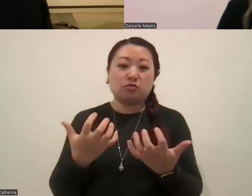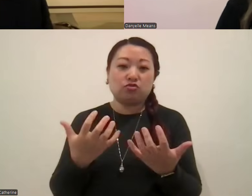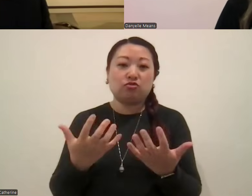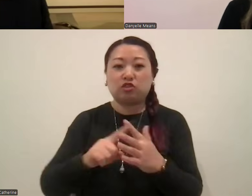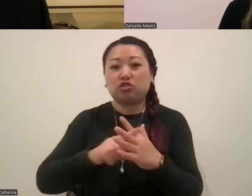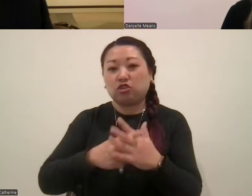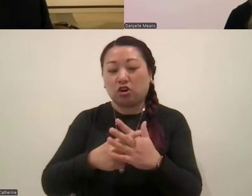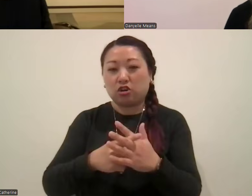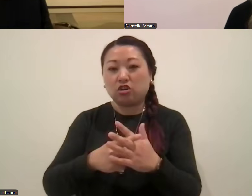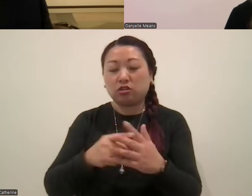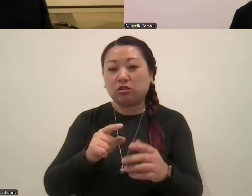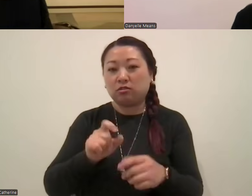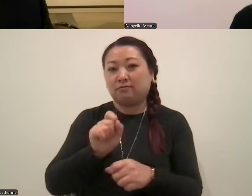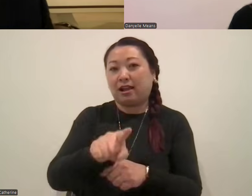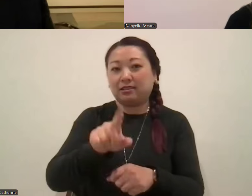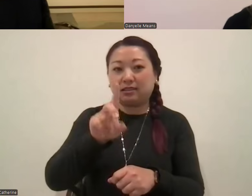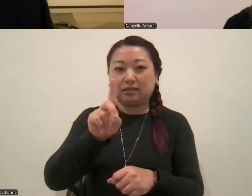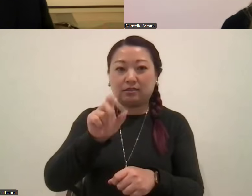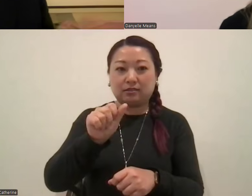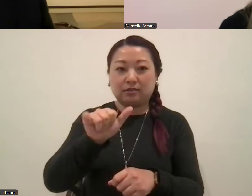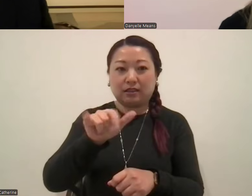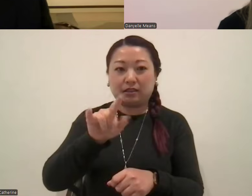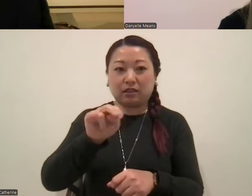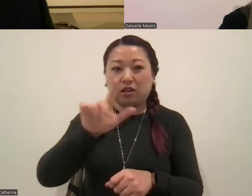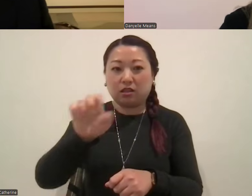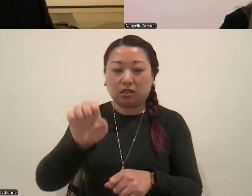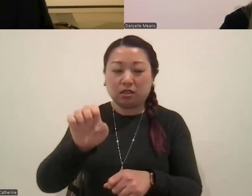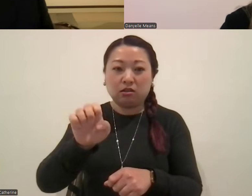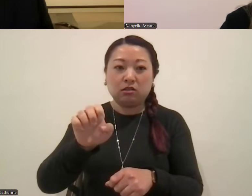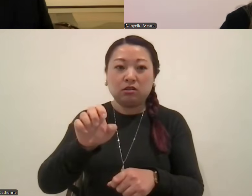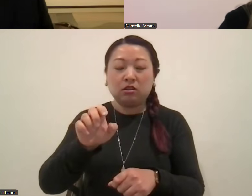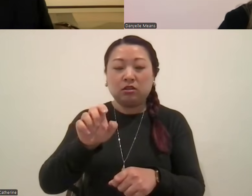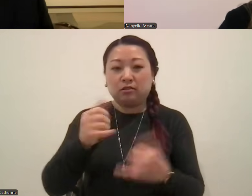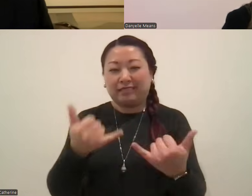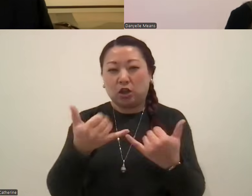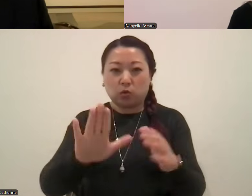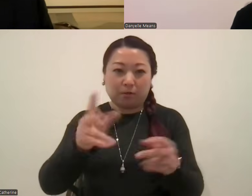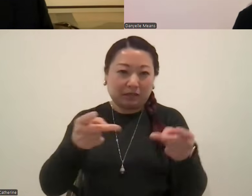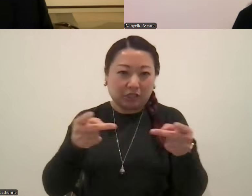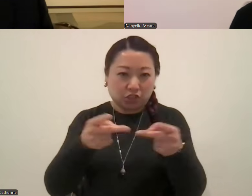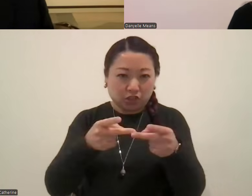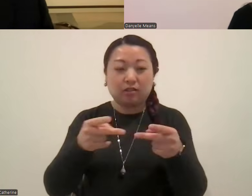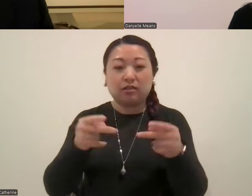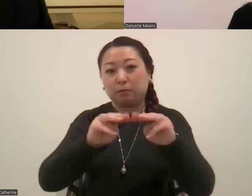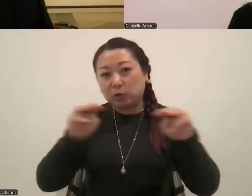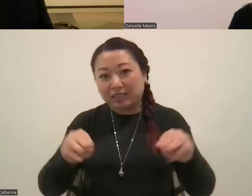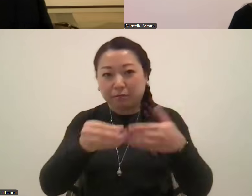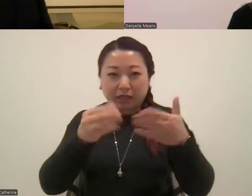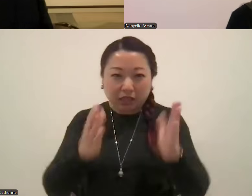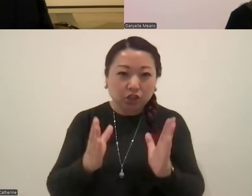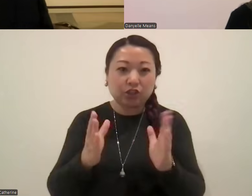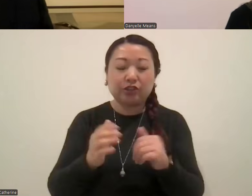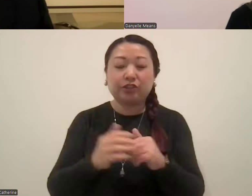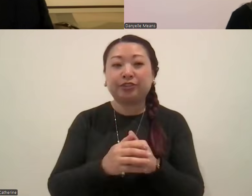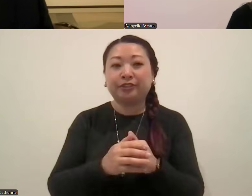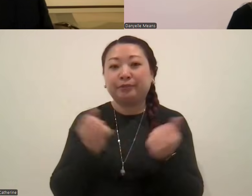off by asking Danyelle, from your position now as a museum leader, of many